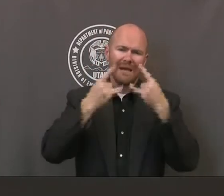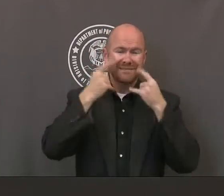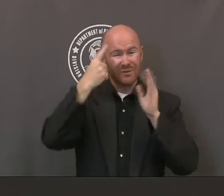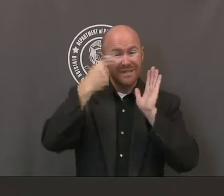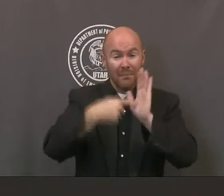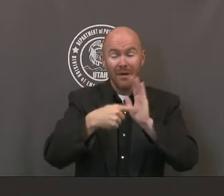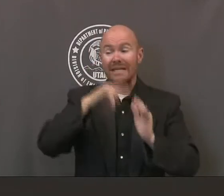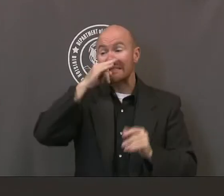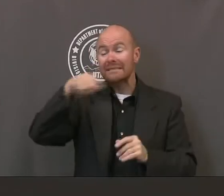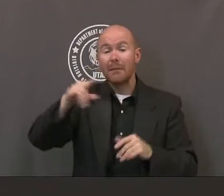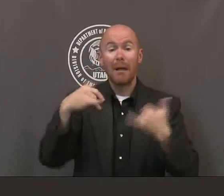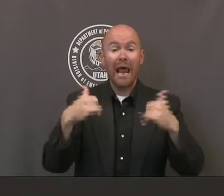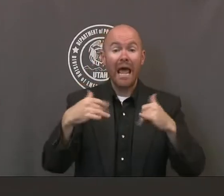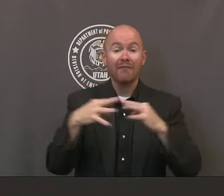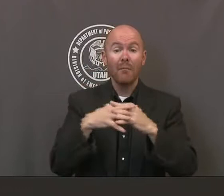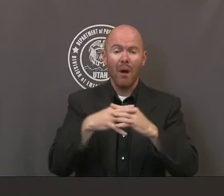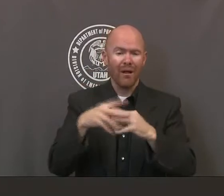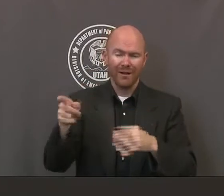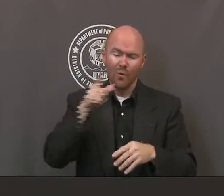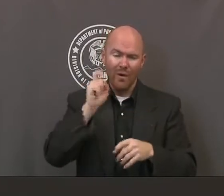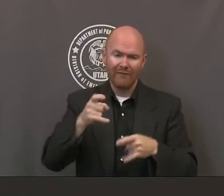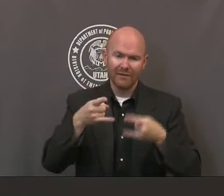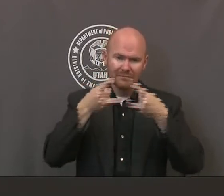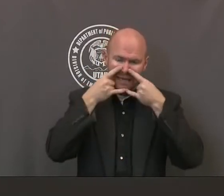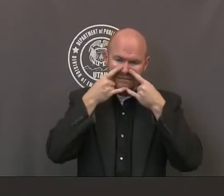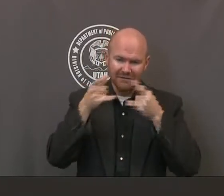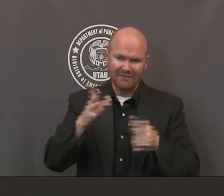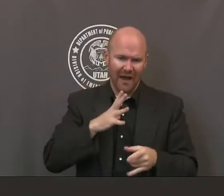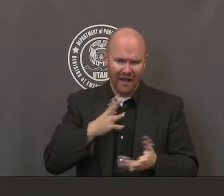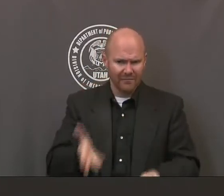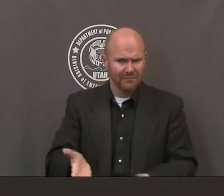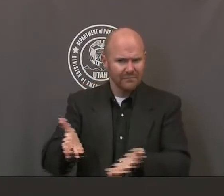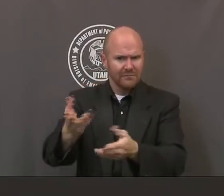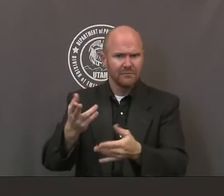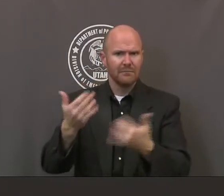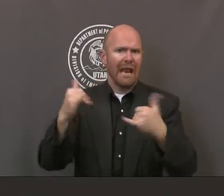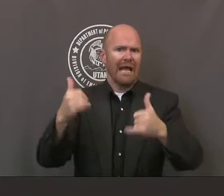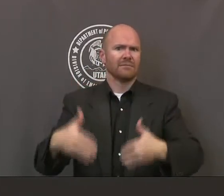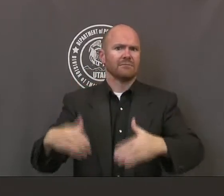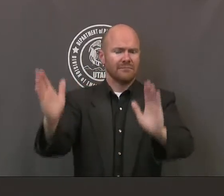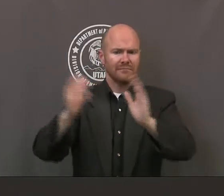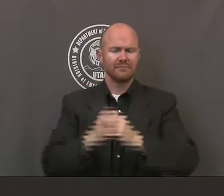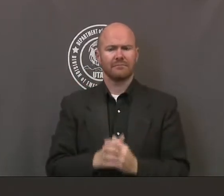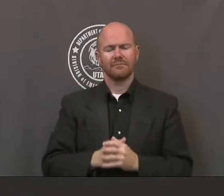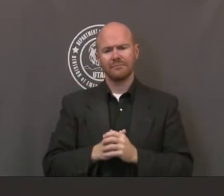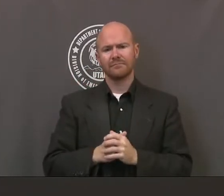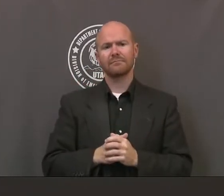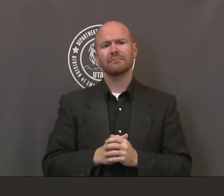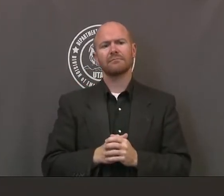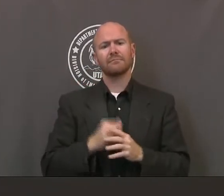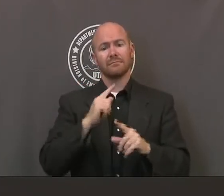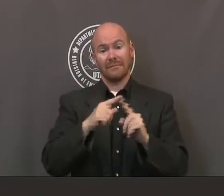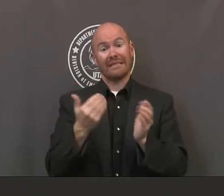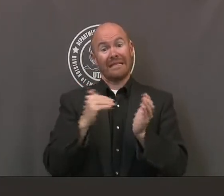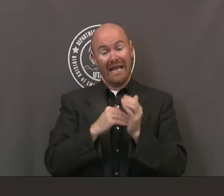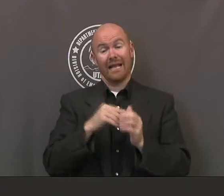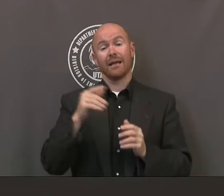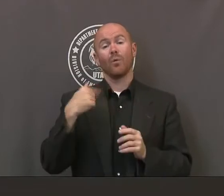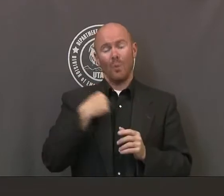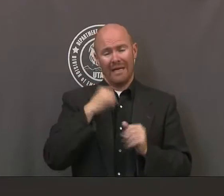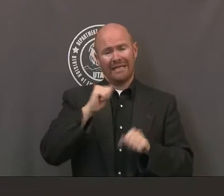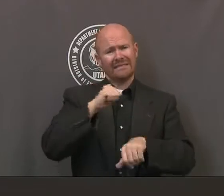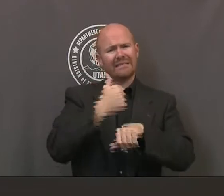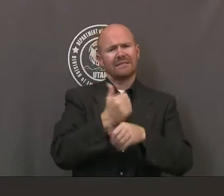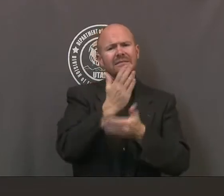this physical distancing guideline in high transmission areas, but these exemptions should be rare and